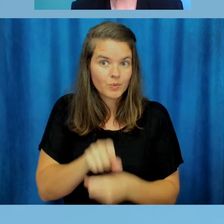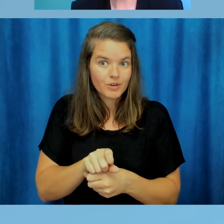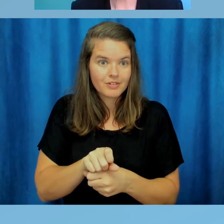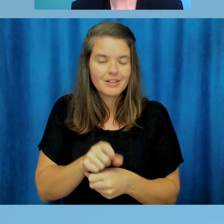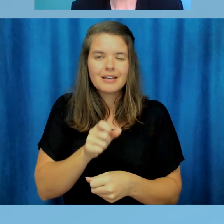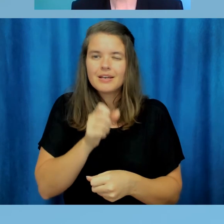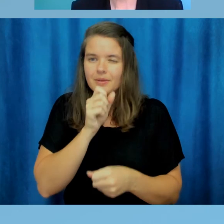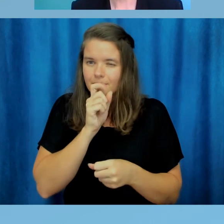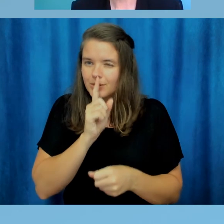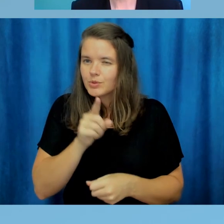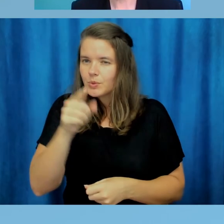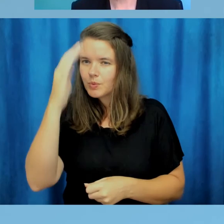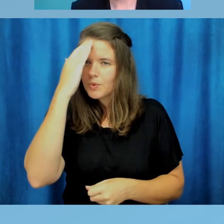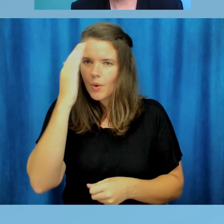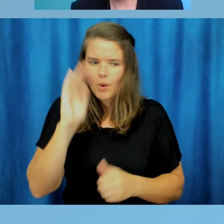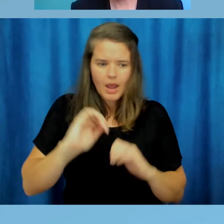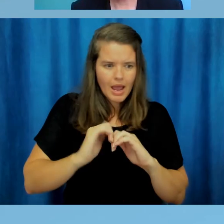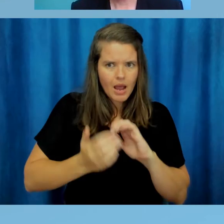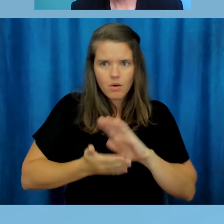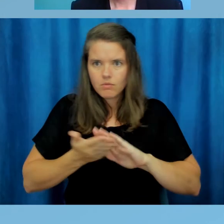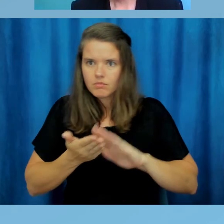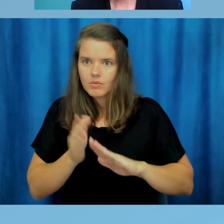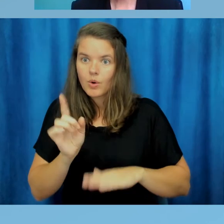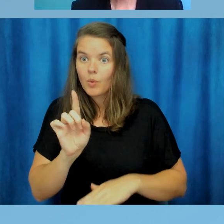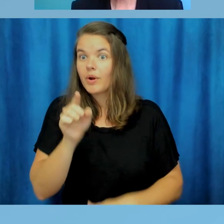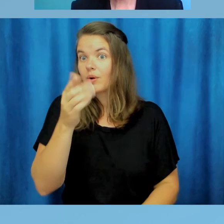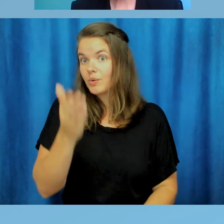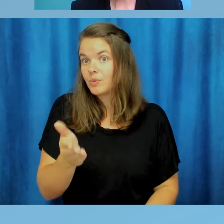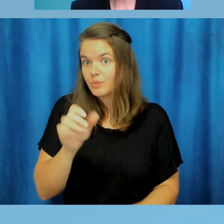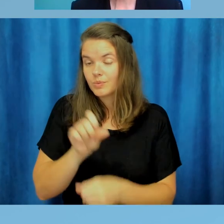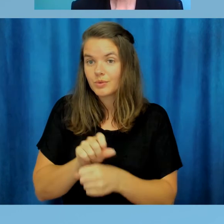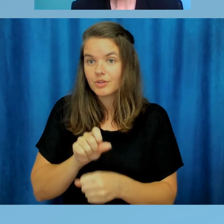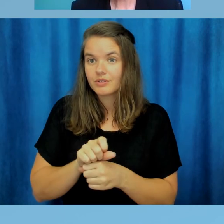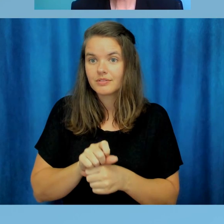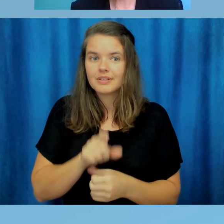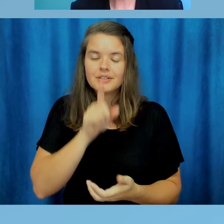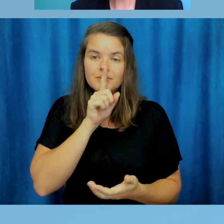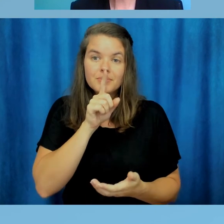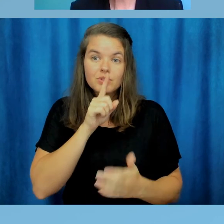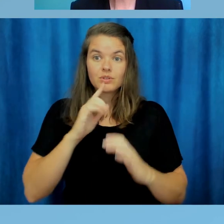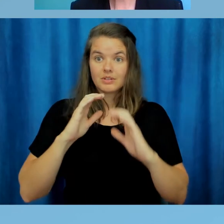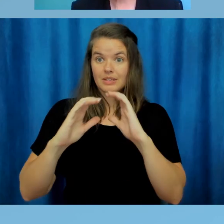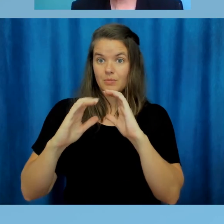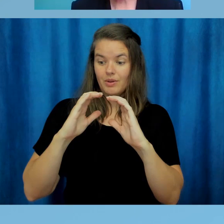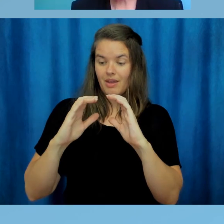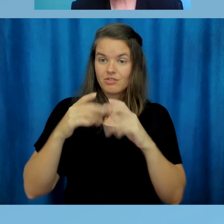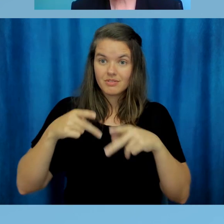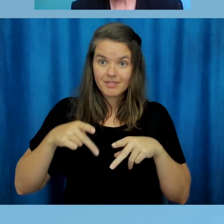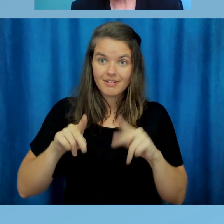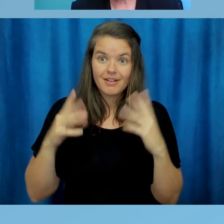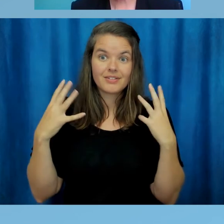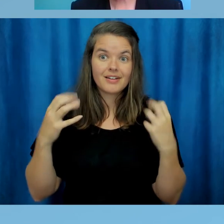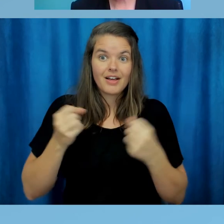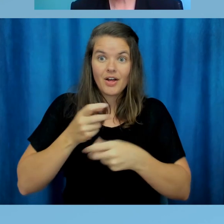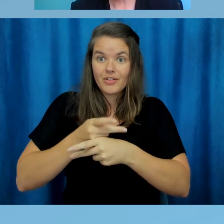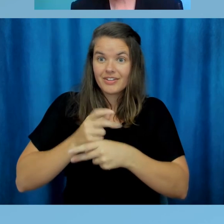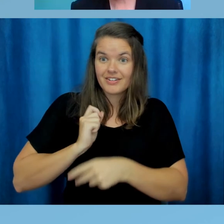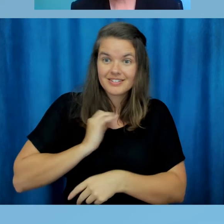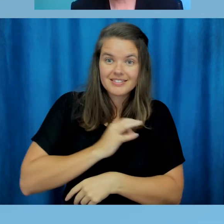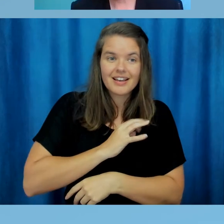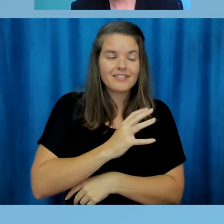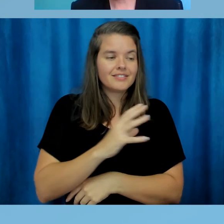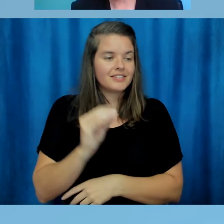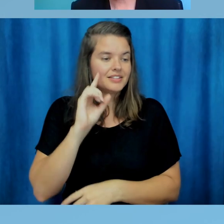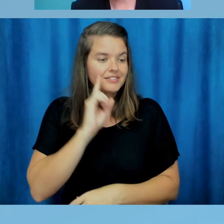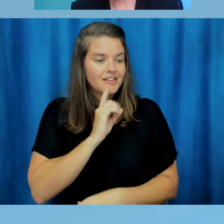sure you know how this works where you work. Ensuring communication that allows healthcare staff